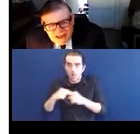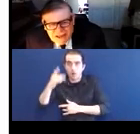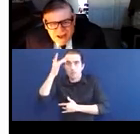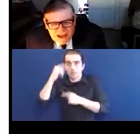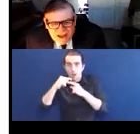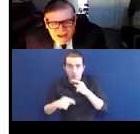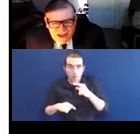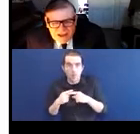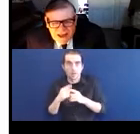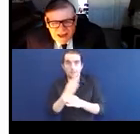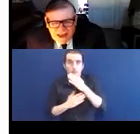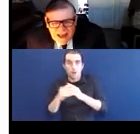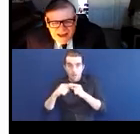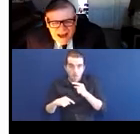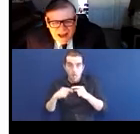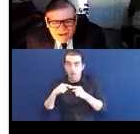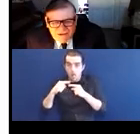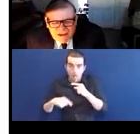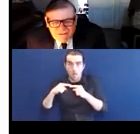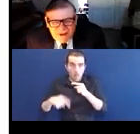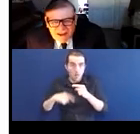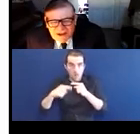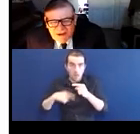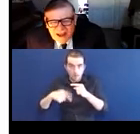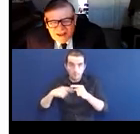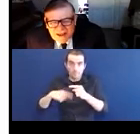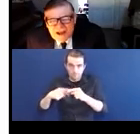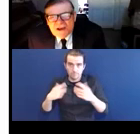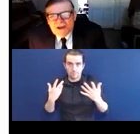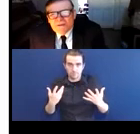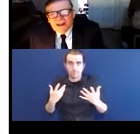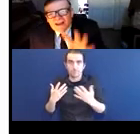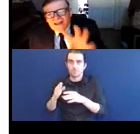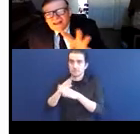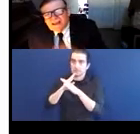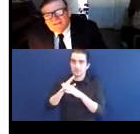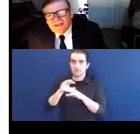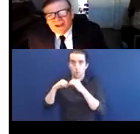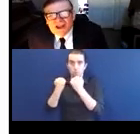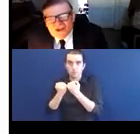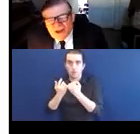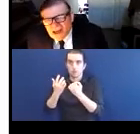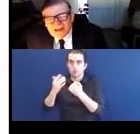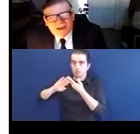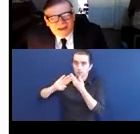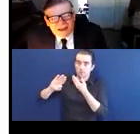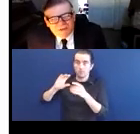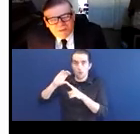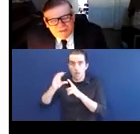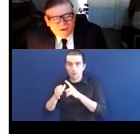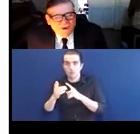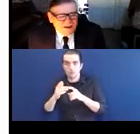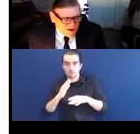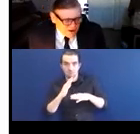reduced participation in decision-making and denial of civil and political rights. But is this something that is unique to